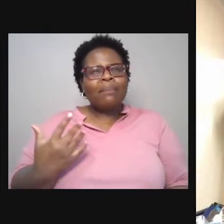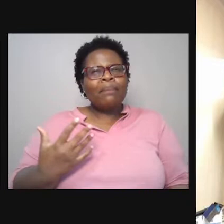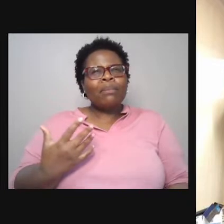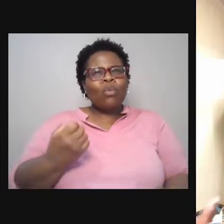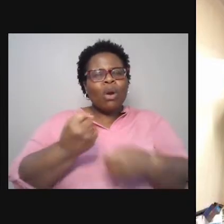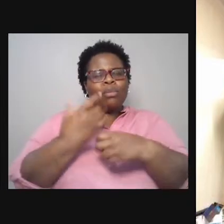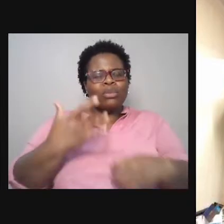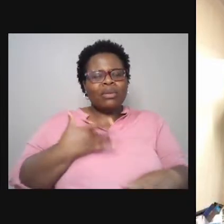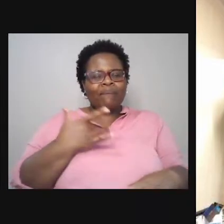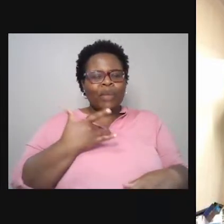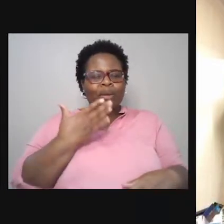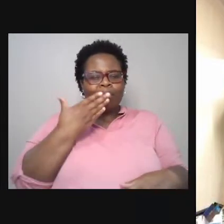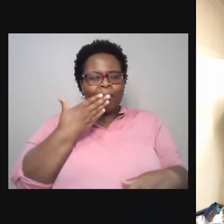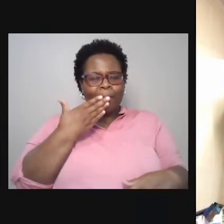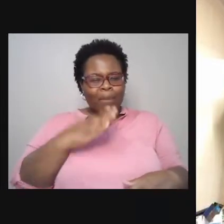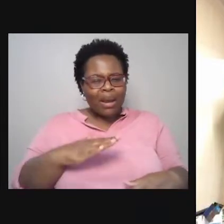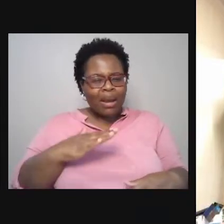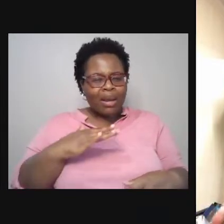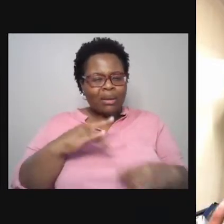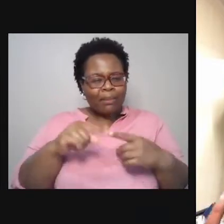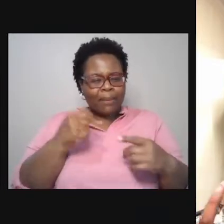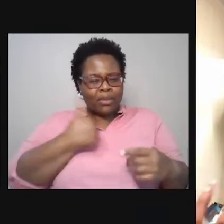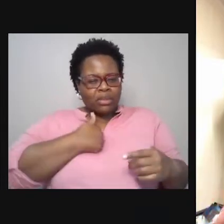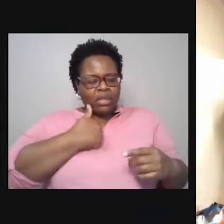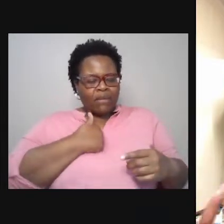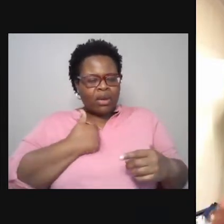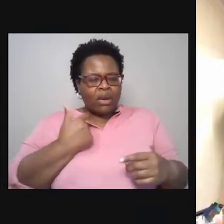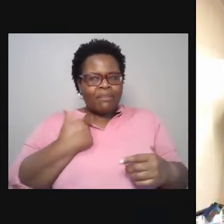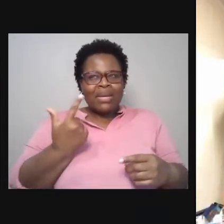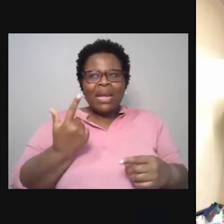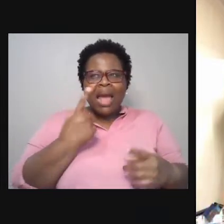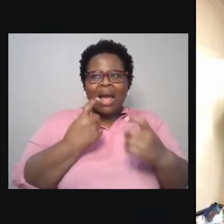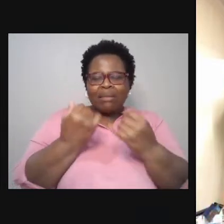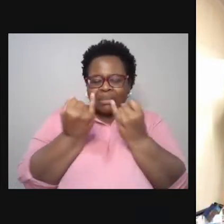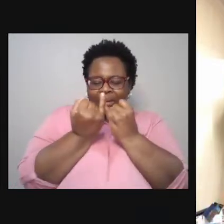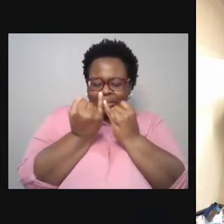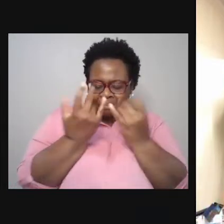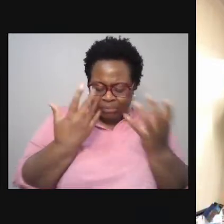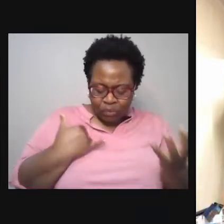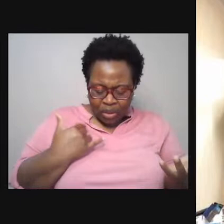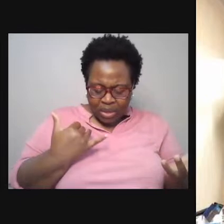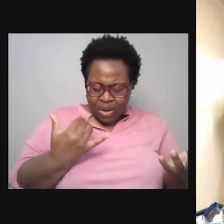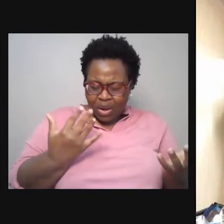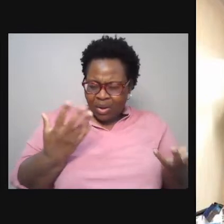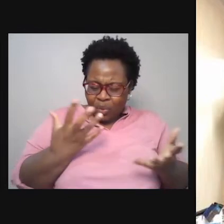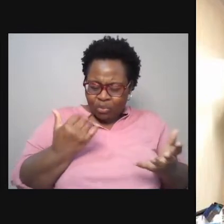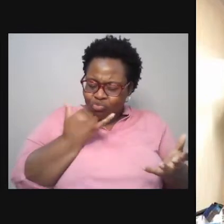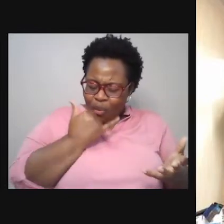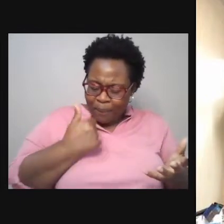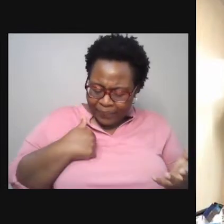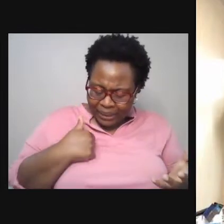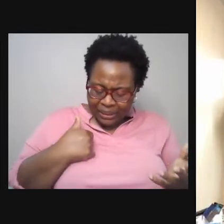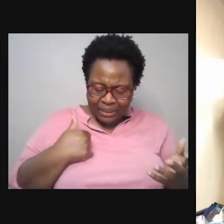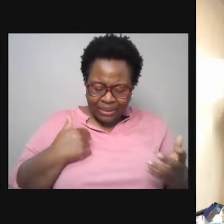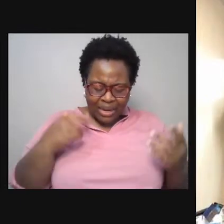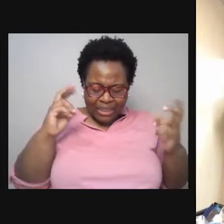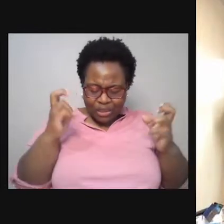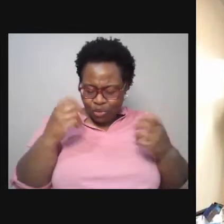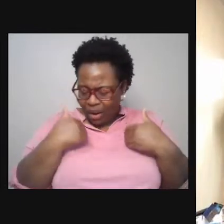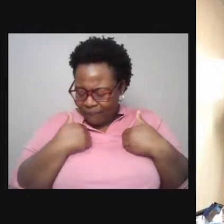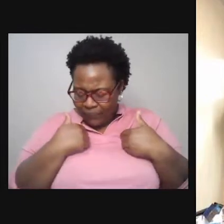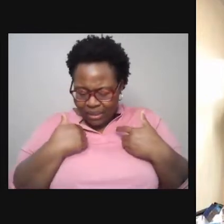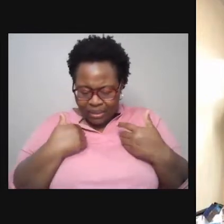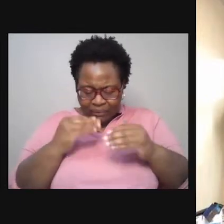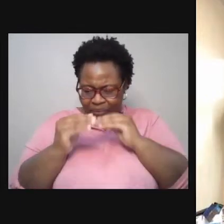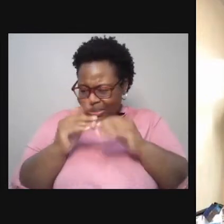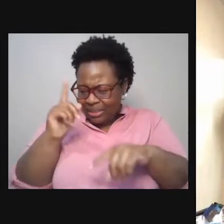was the questions I was asking myself, like, was, oh, what's wrong with me? Is there an issue? Like, I don't know how to